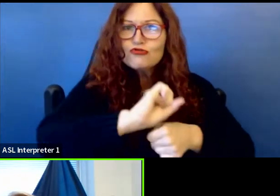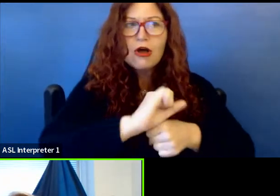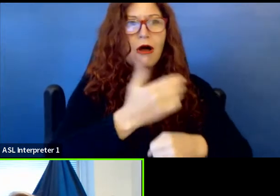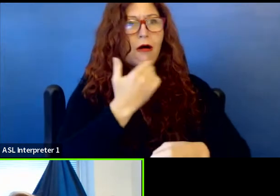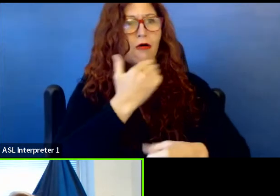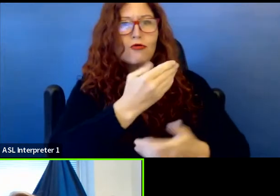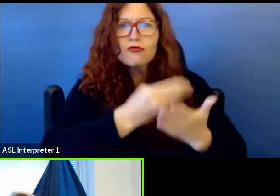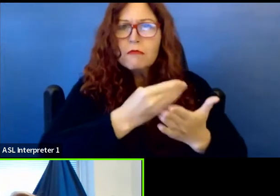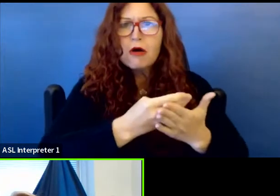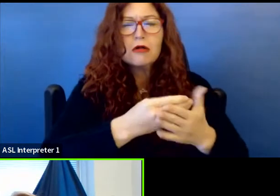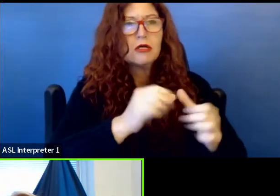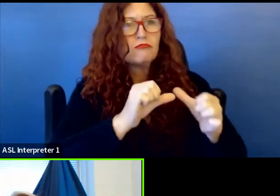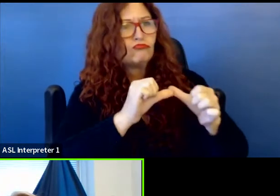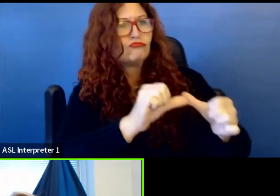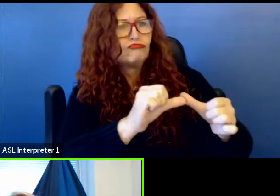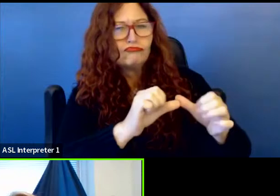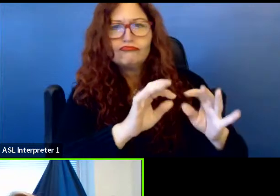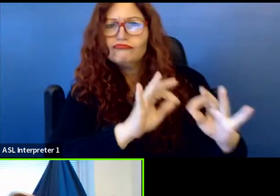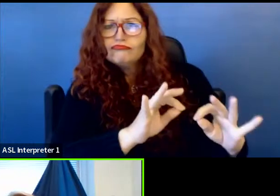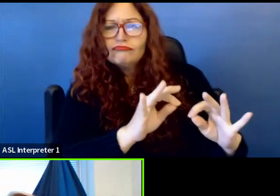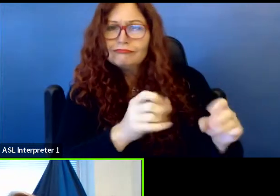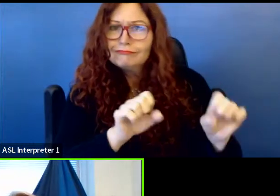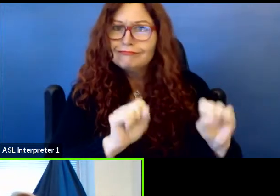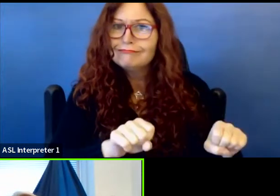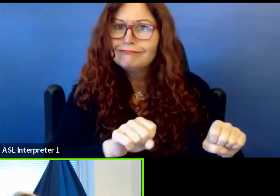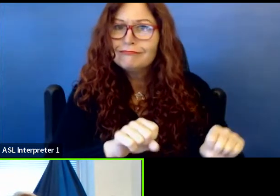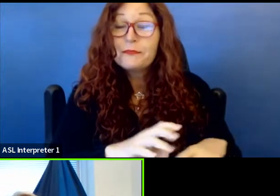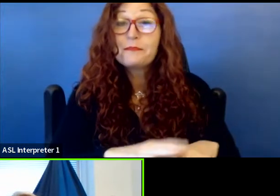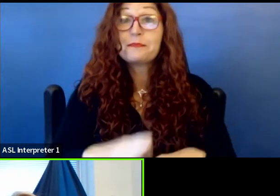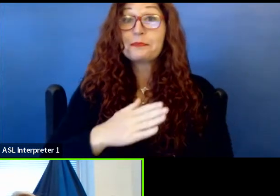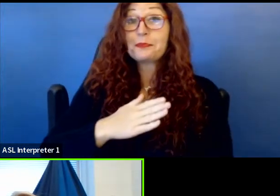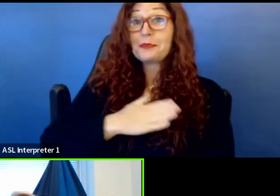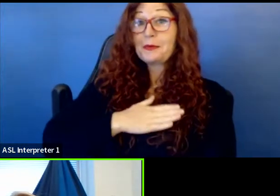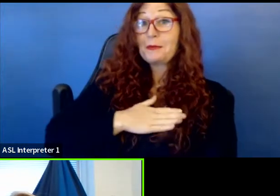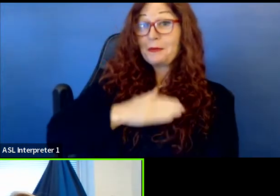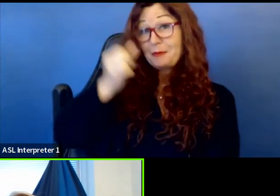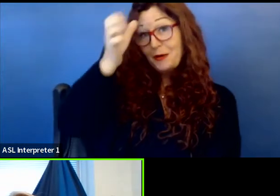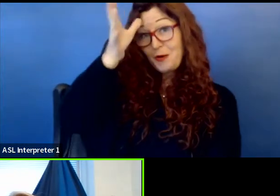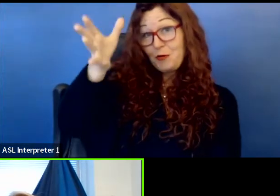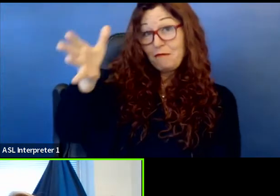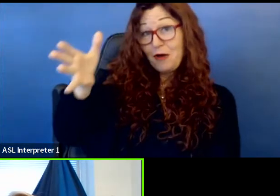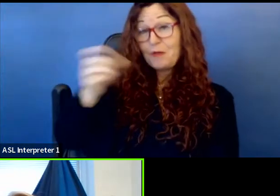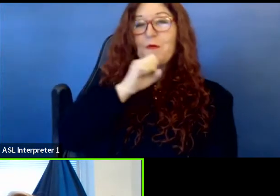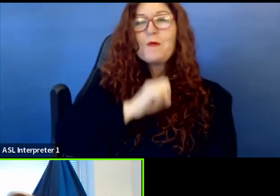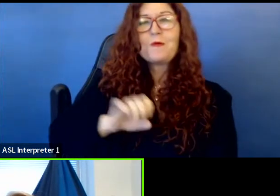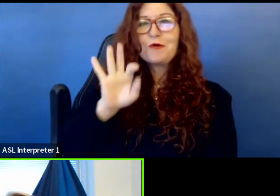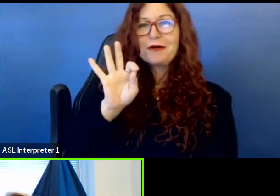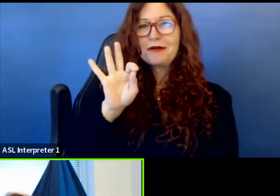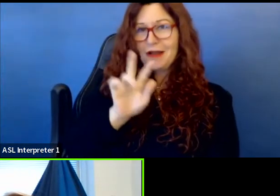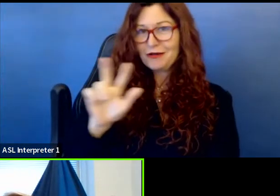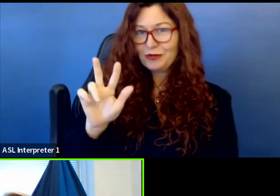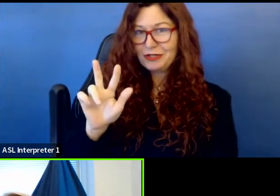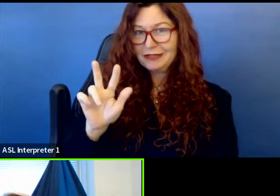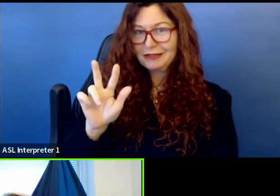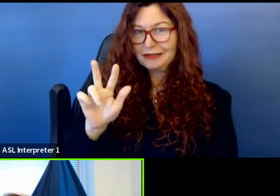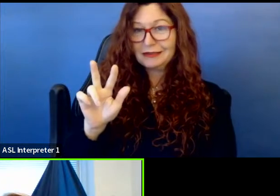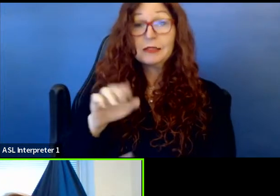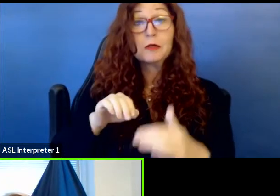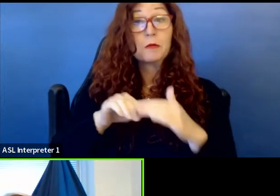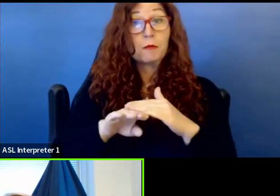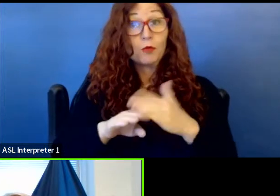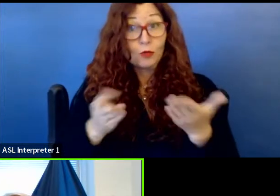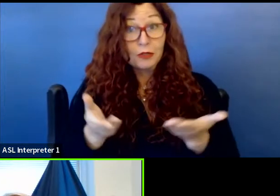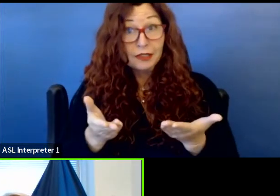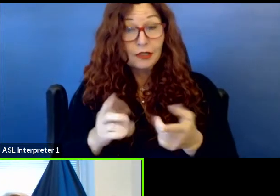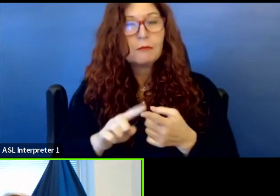remaining grandparent my 93 year old grandfather is a first generation american born to italian immigrants in this country his parents each